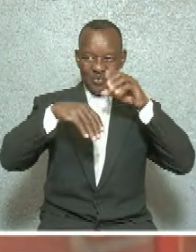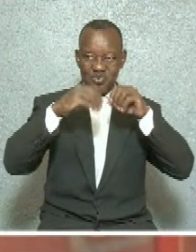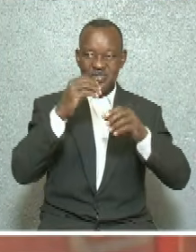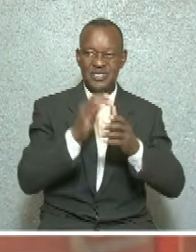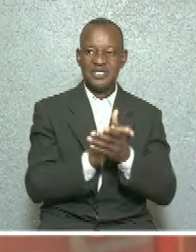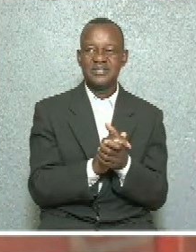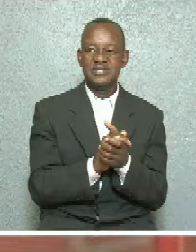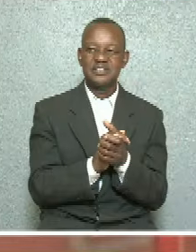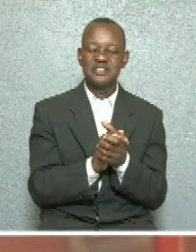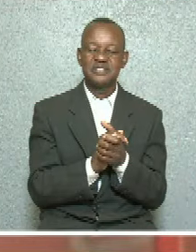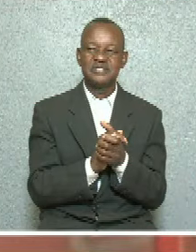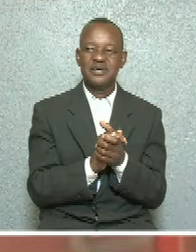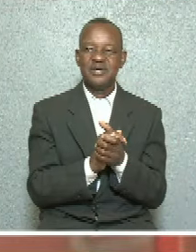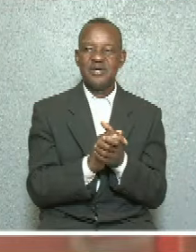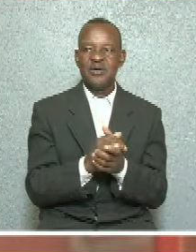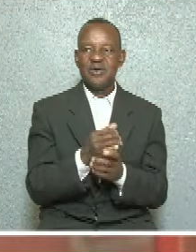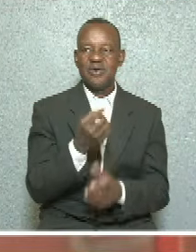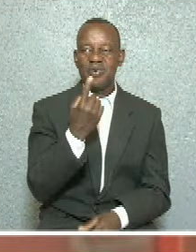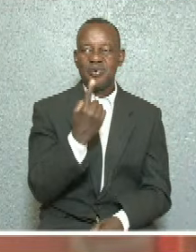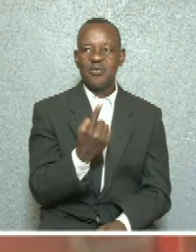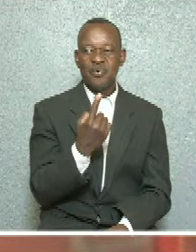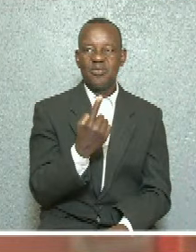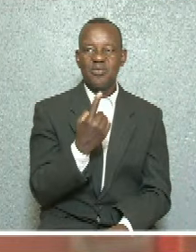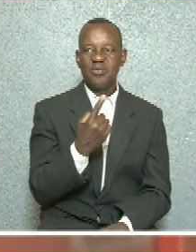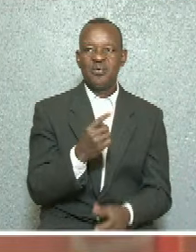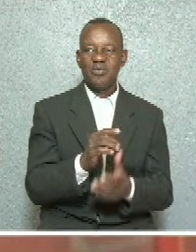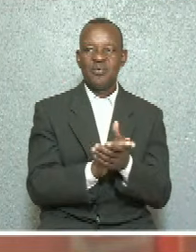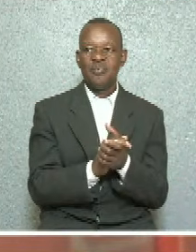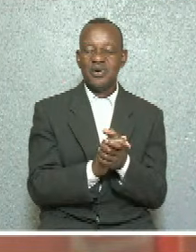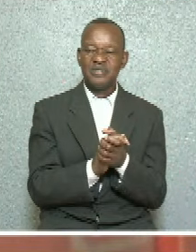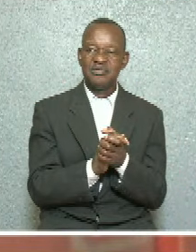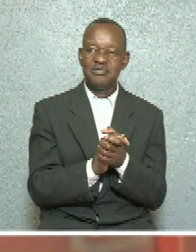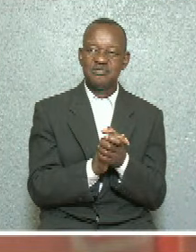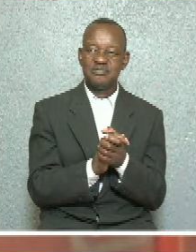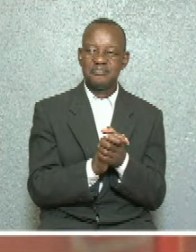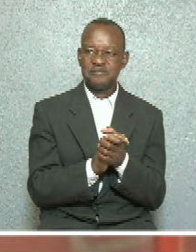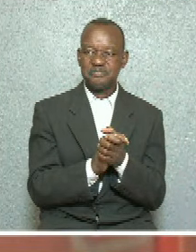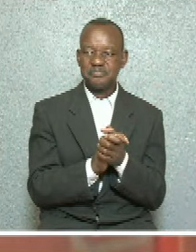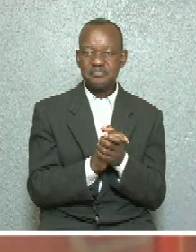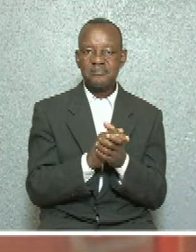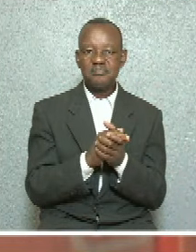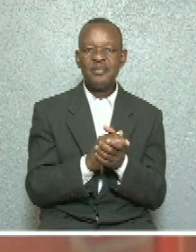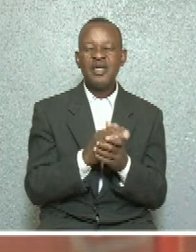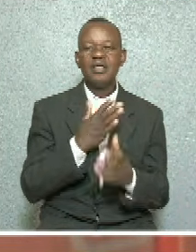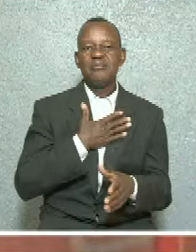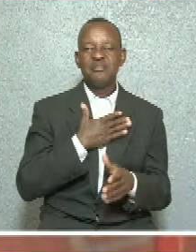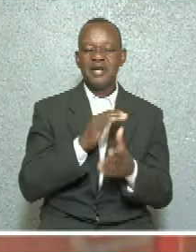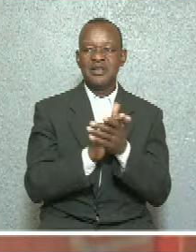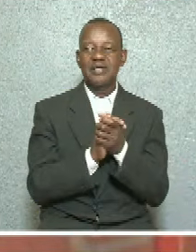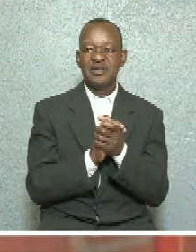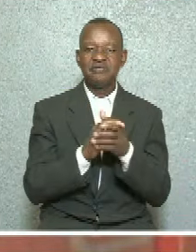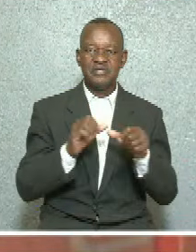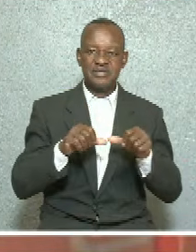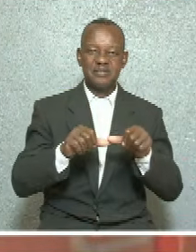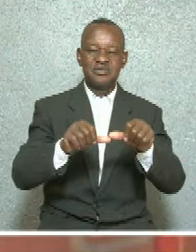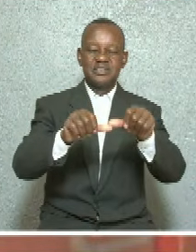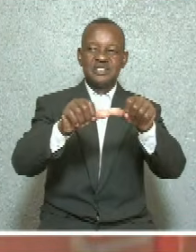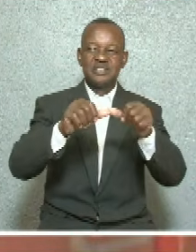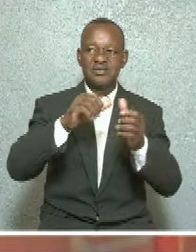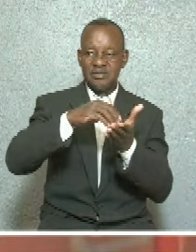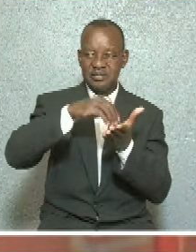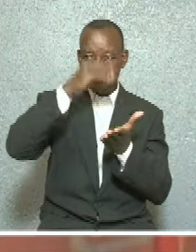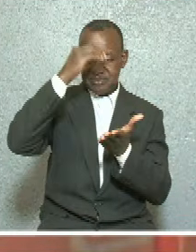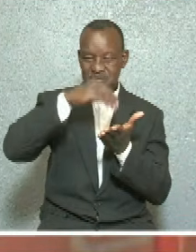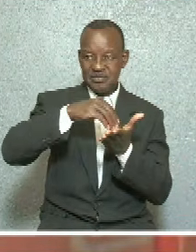closest, one of my pride is that I went to go study to be a swimming coach,